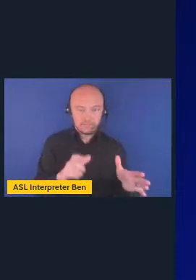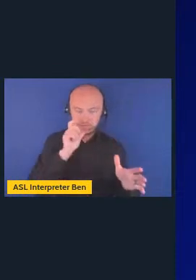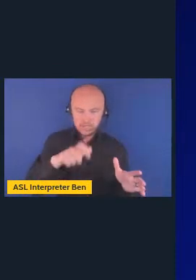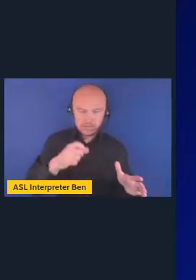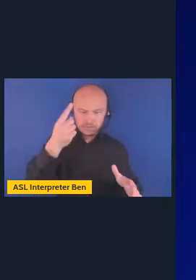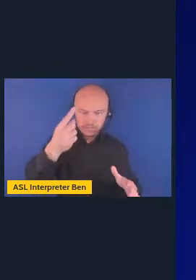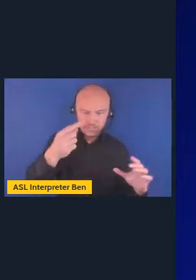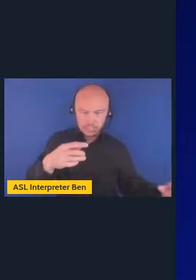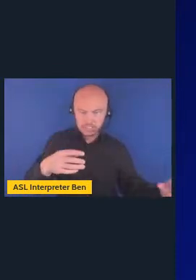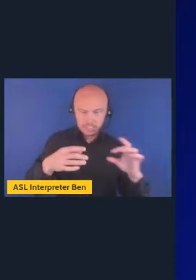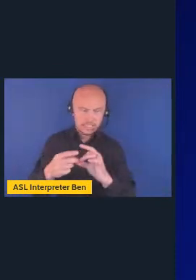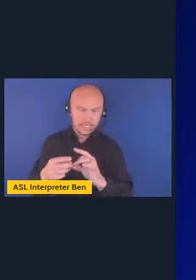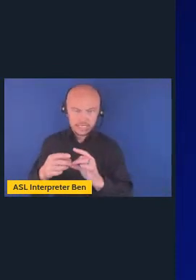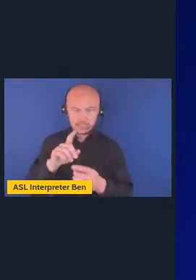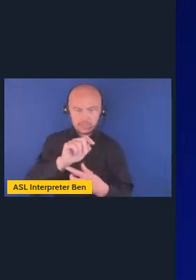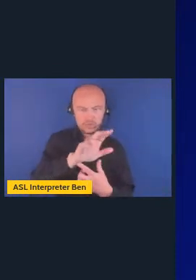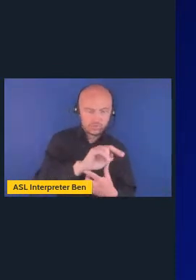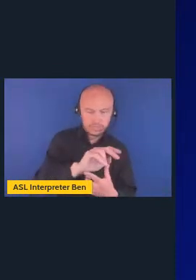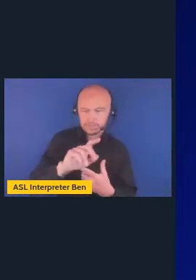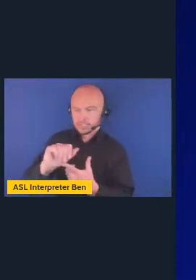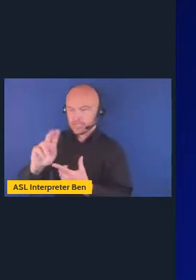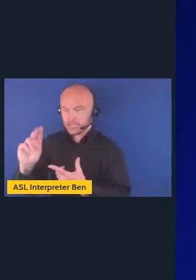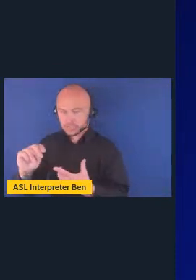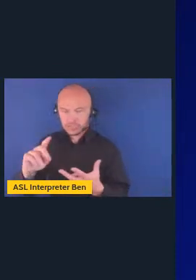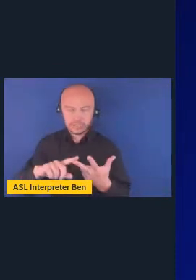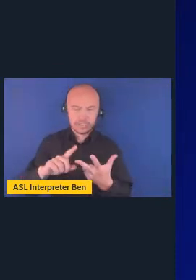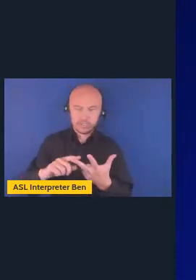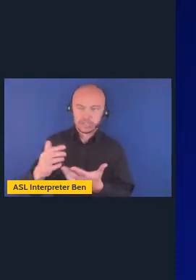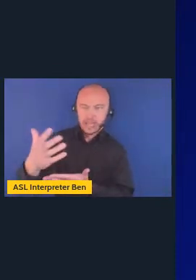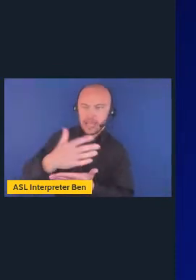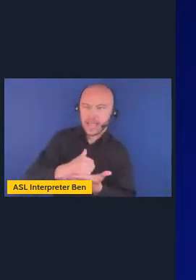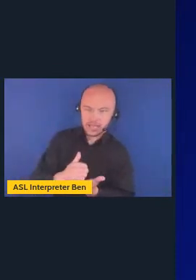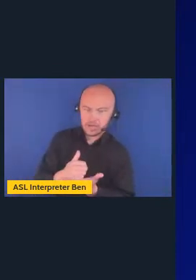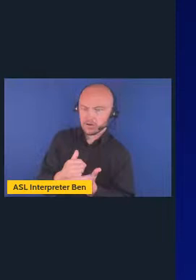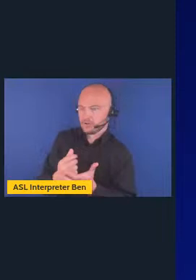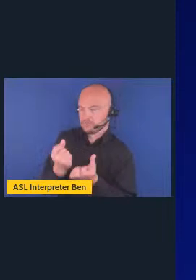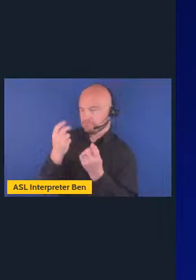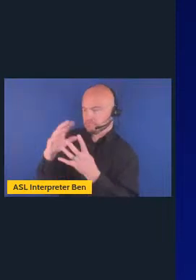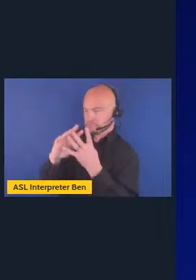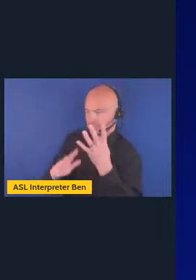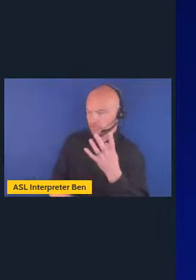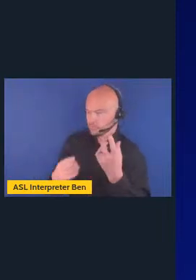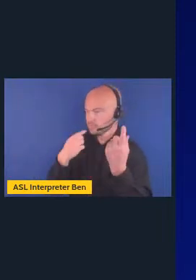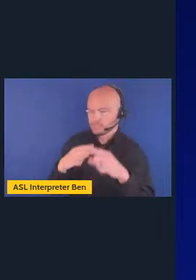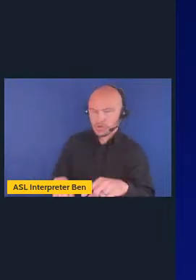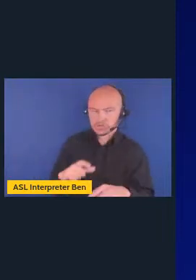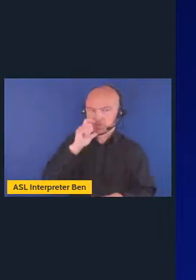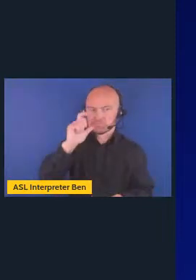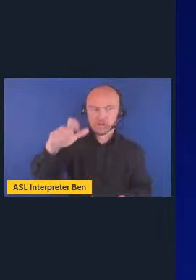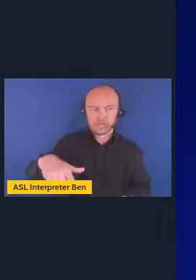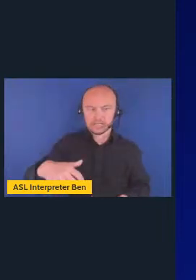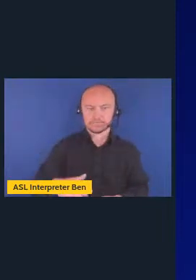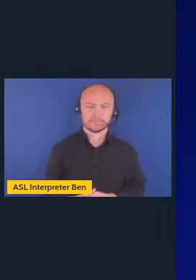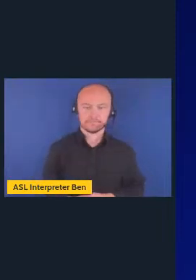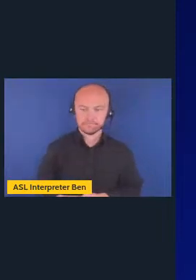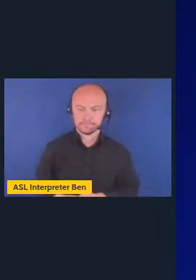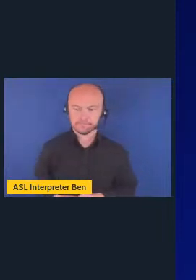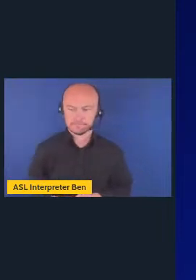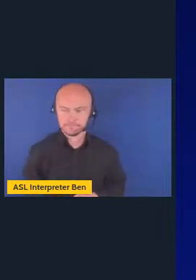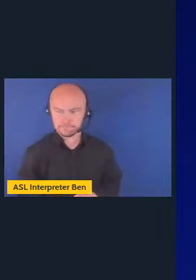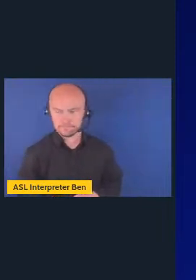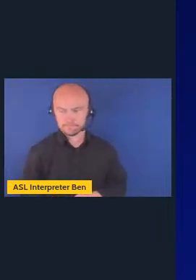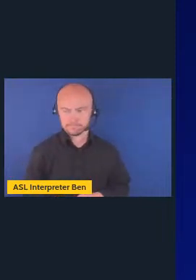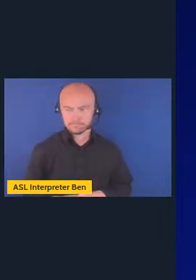connect DynamoDB streams to SNS or to aggregate a disparate number of responses back from a set of recipients. You